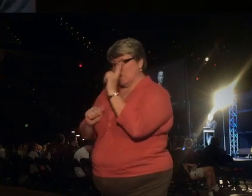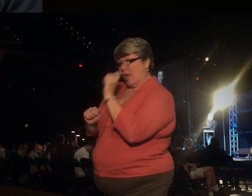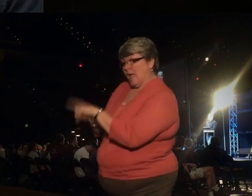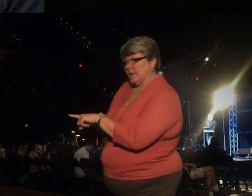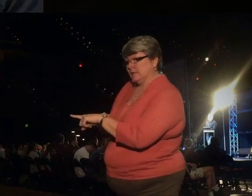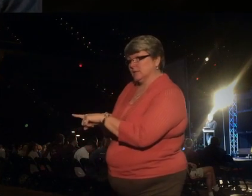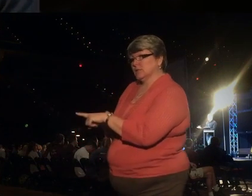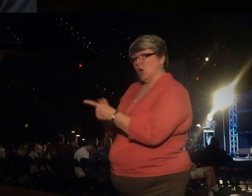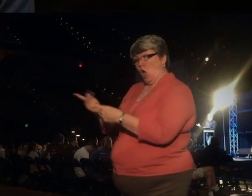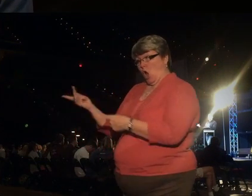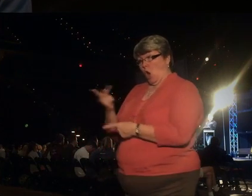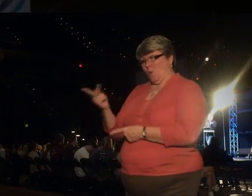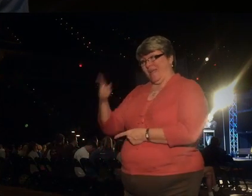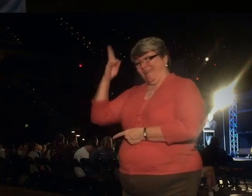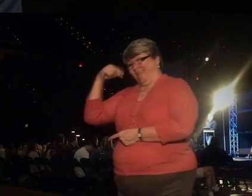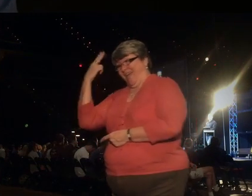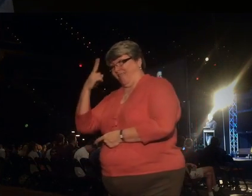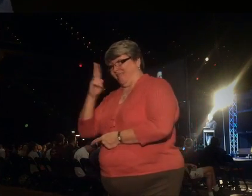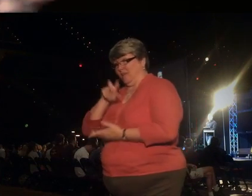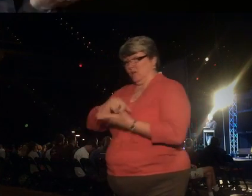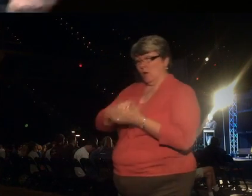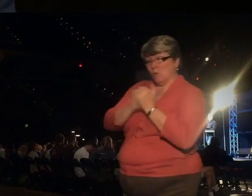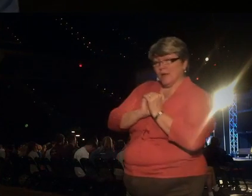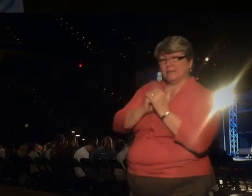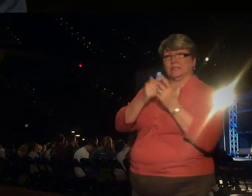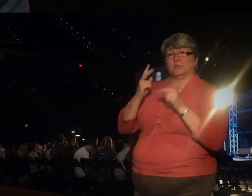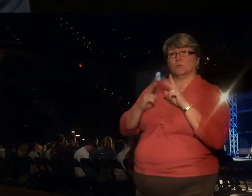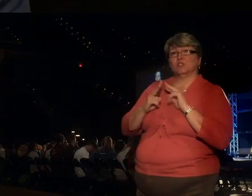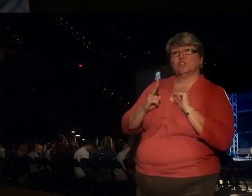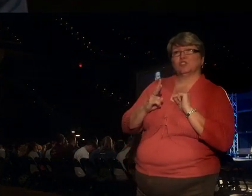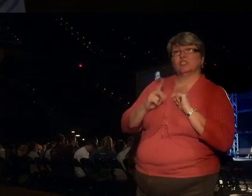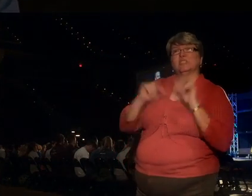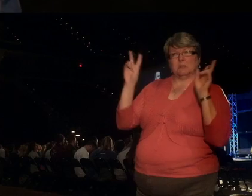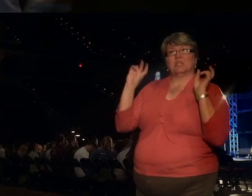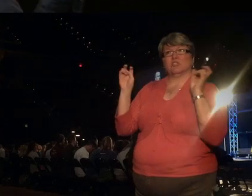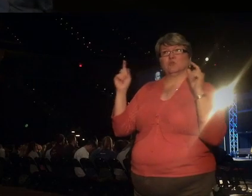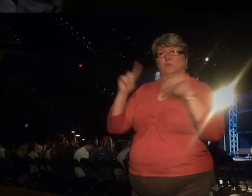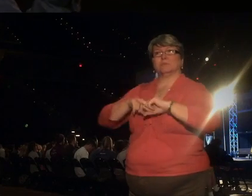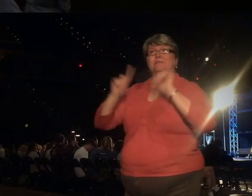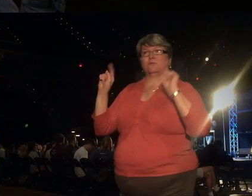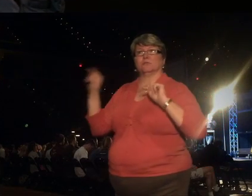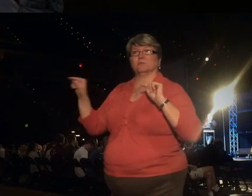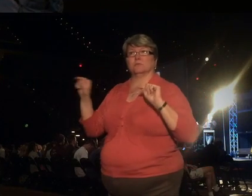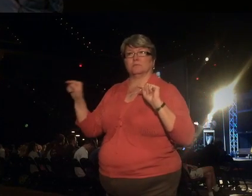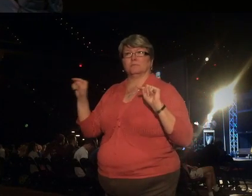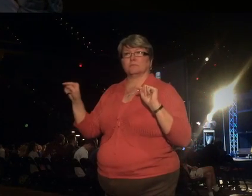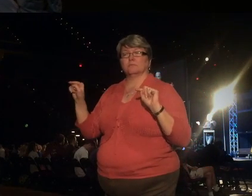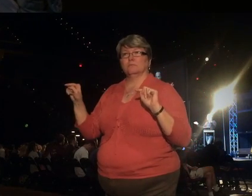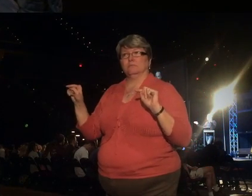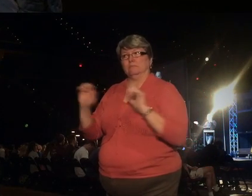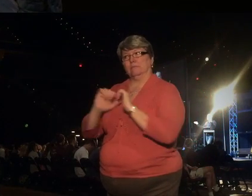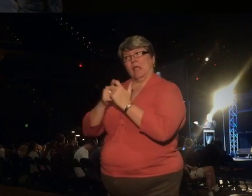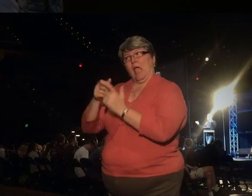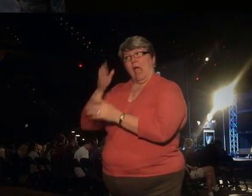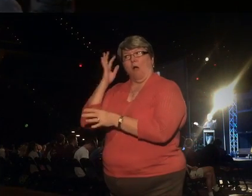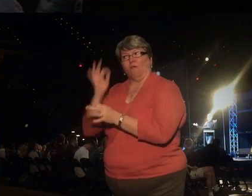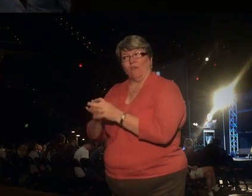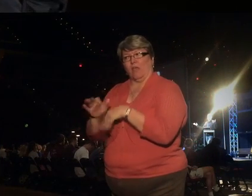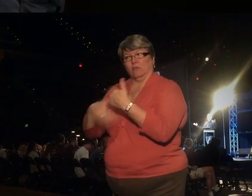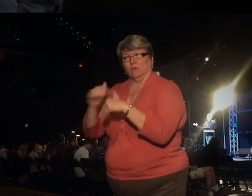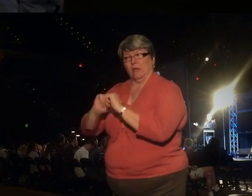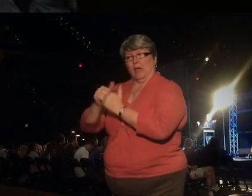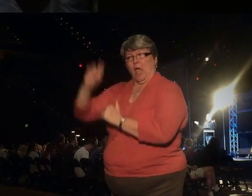Catholic or are we Protestant? There's going to be some issues there on how faith works, how grace operates, how authority